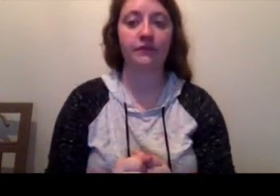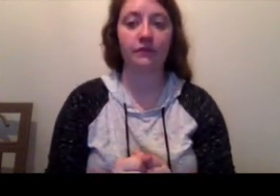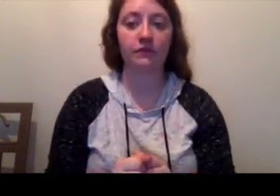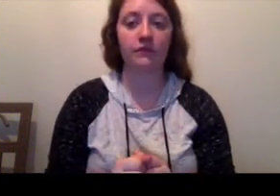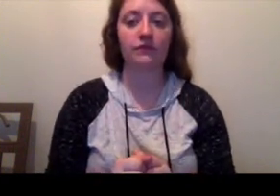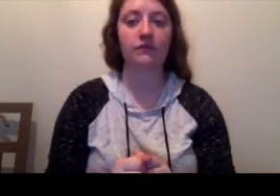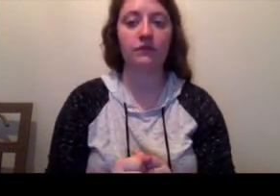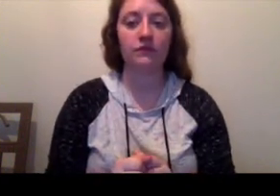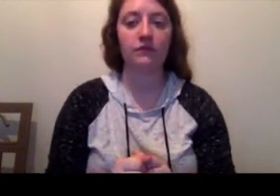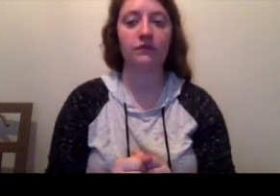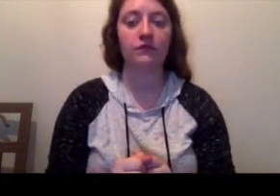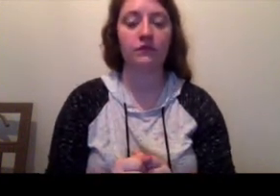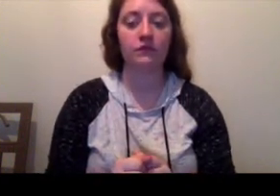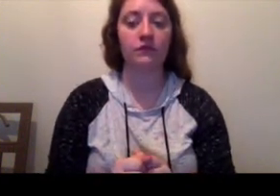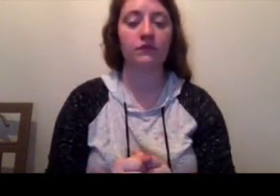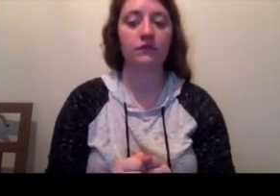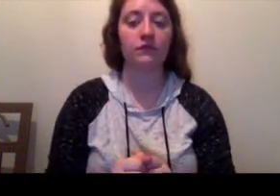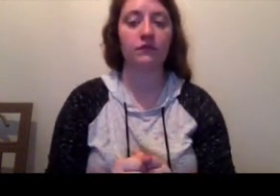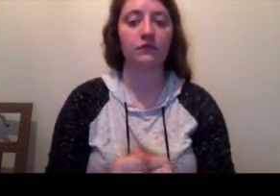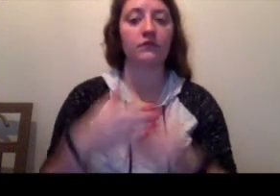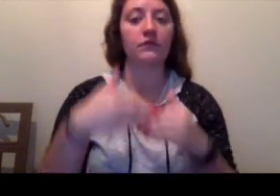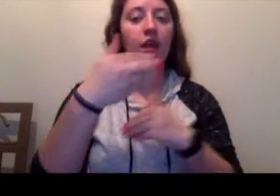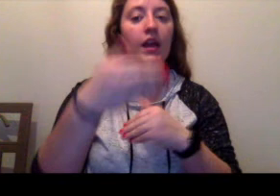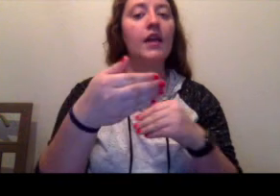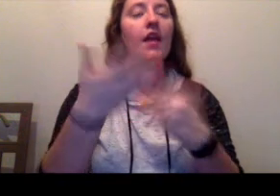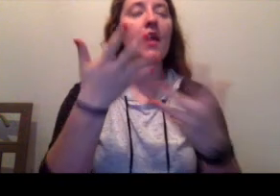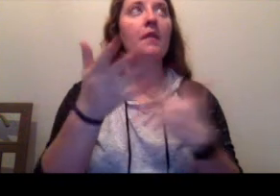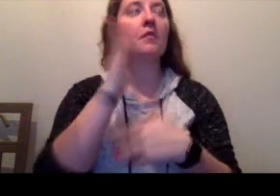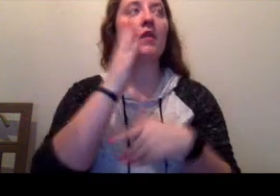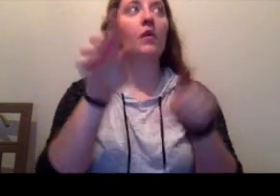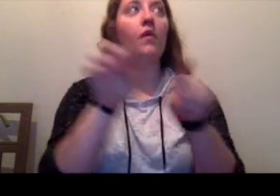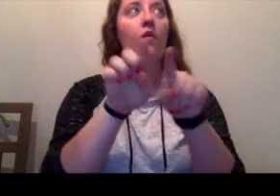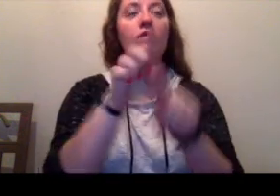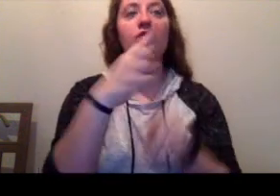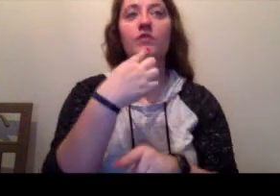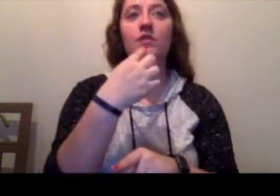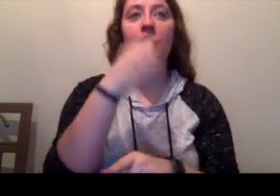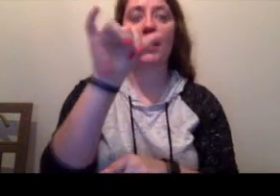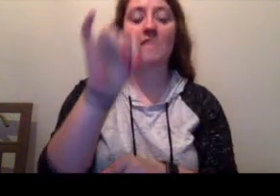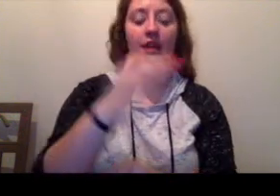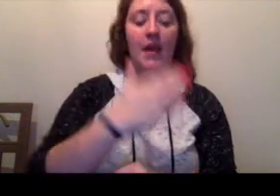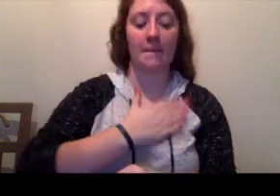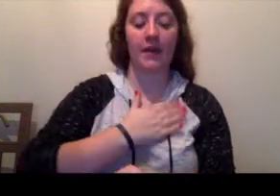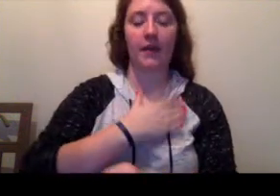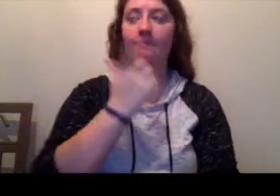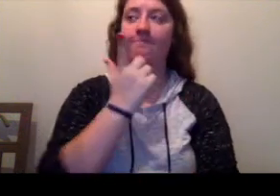smartphone. And then I might also say that